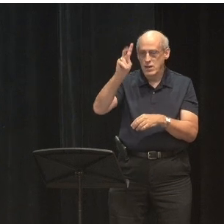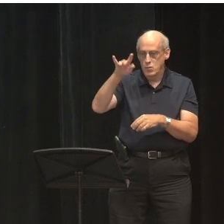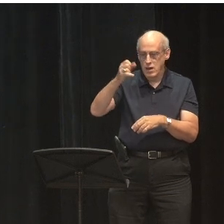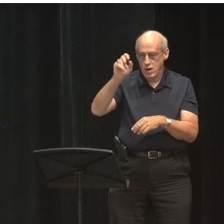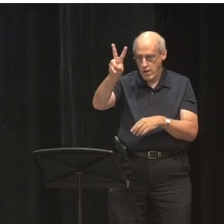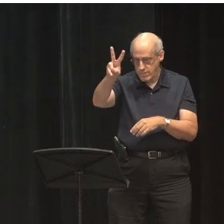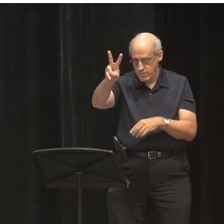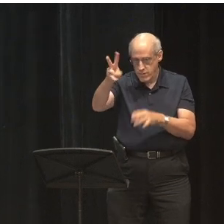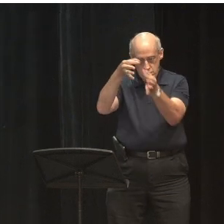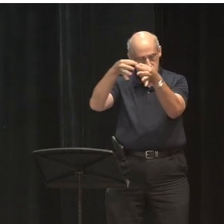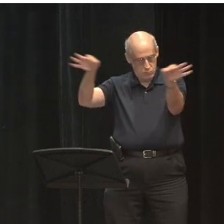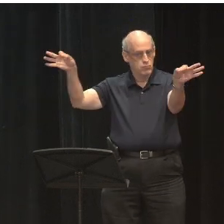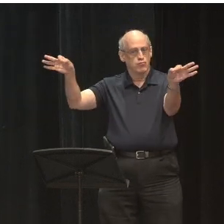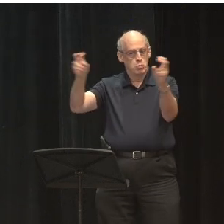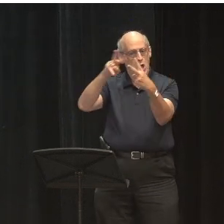nwbpcrinfo@bpca.ny.gov.